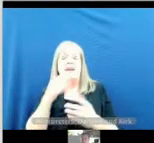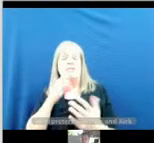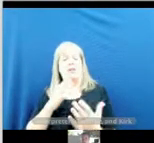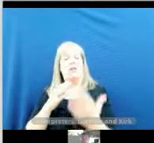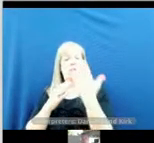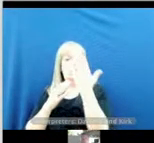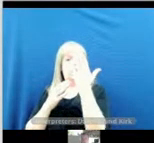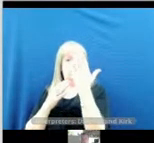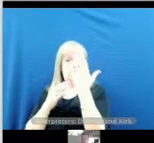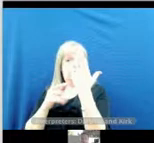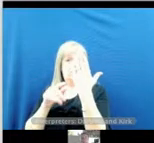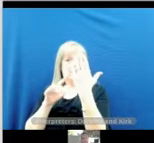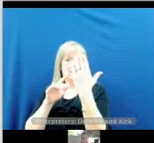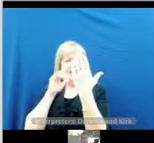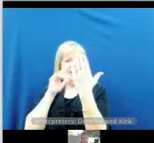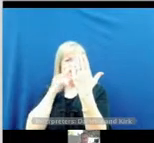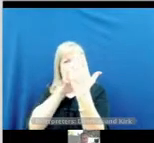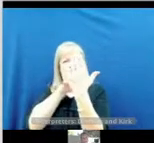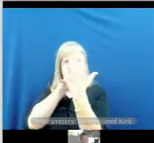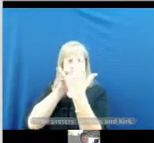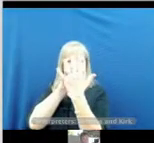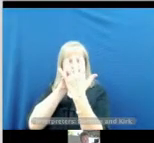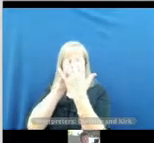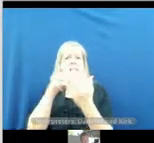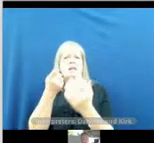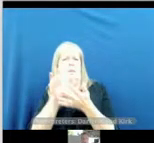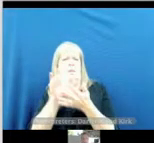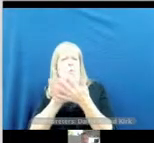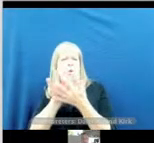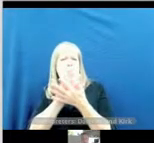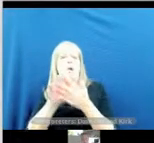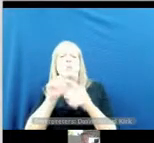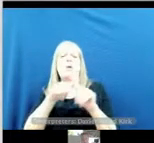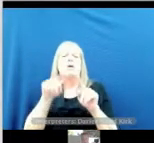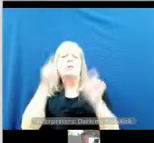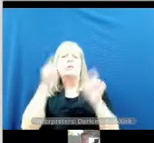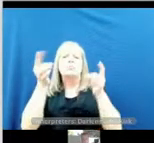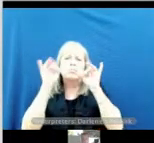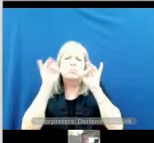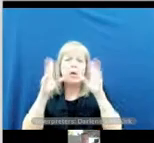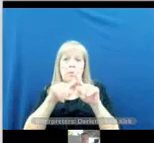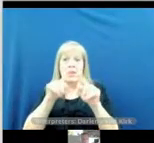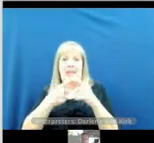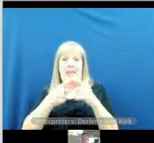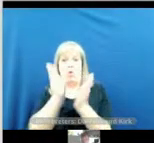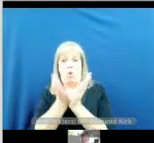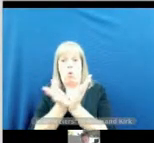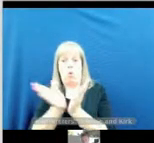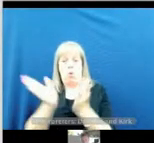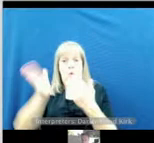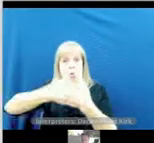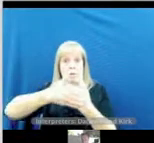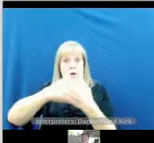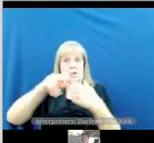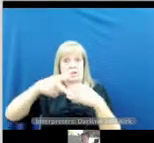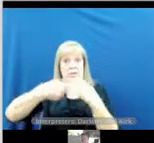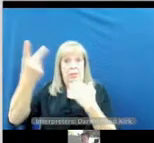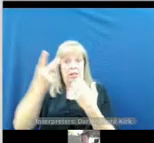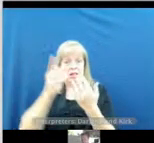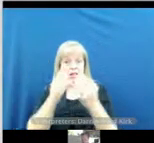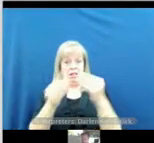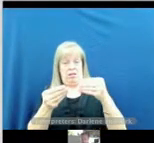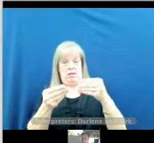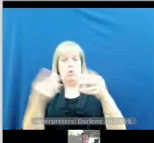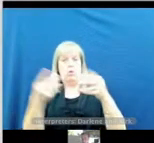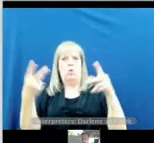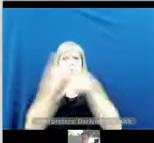that vision is impacted. It's a little bit blurred, but not too difficult. And as you fold the bag down, obviously the thickness of that, the vision gets